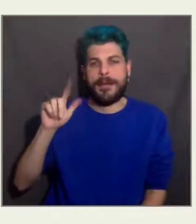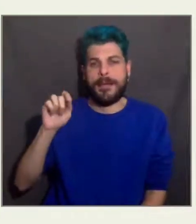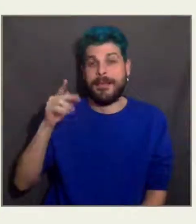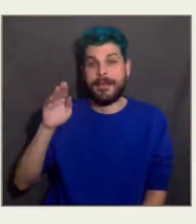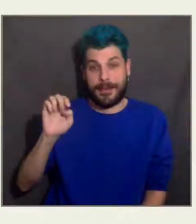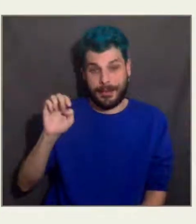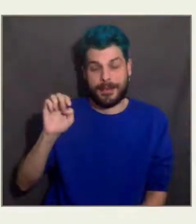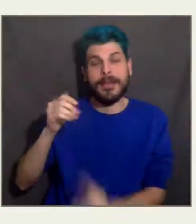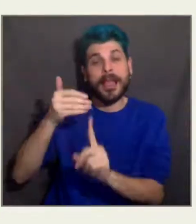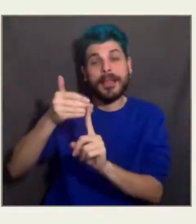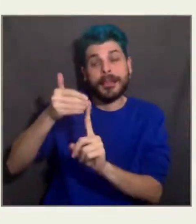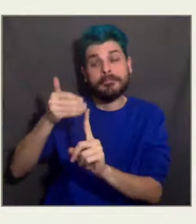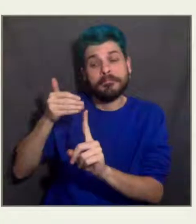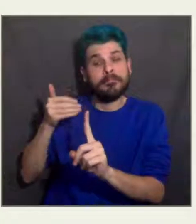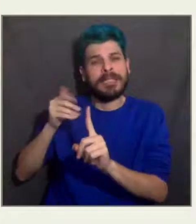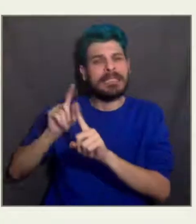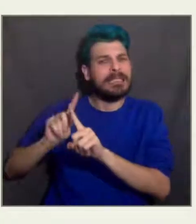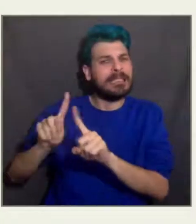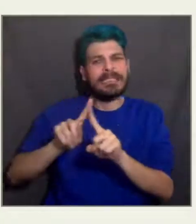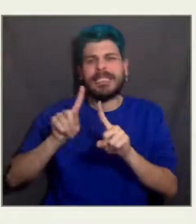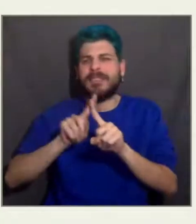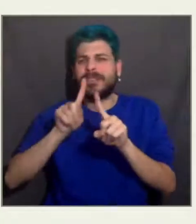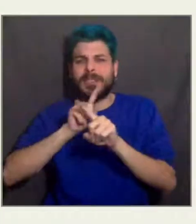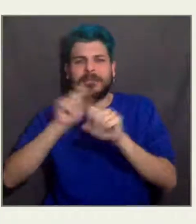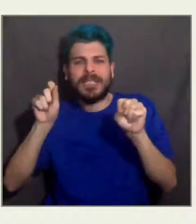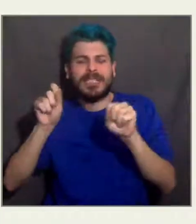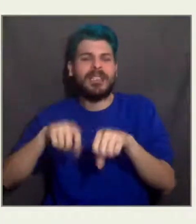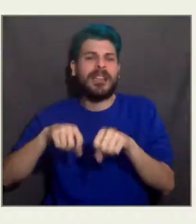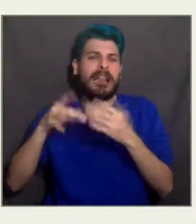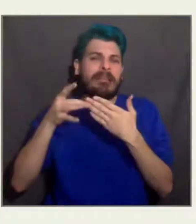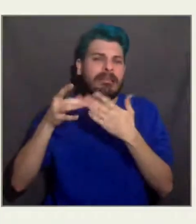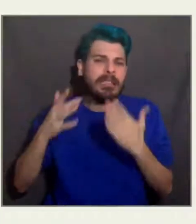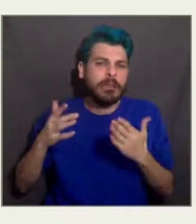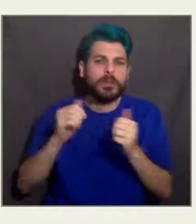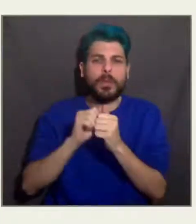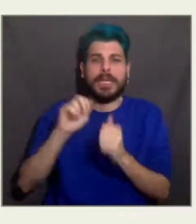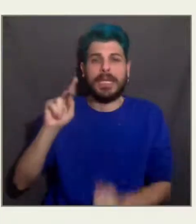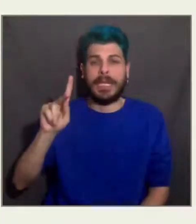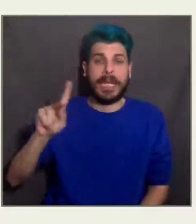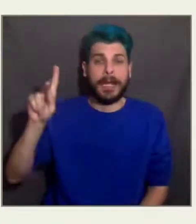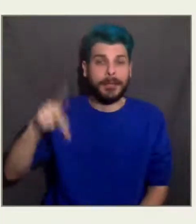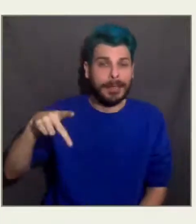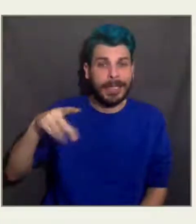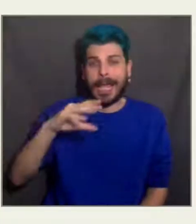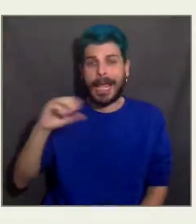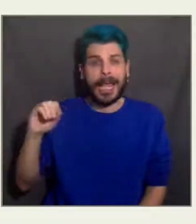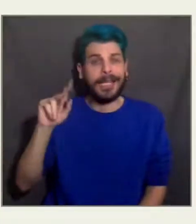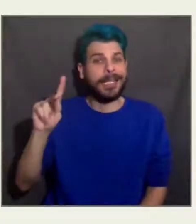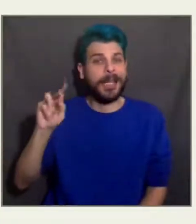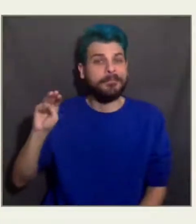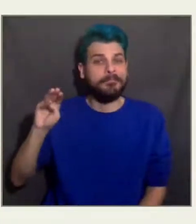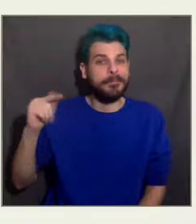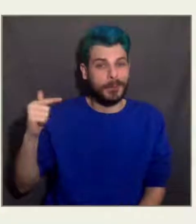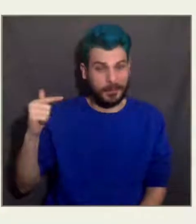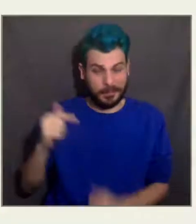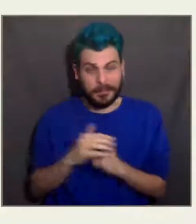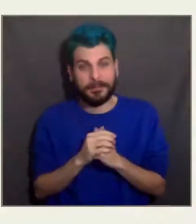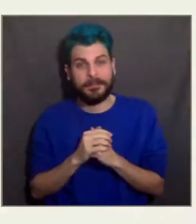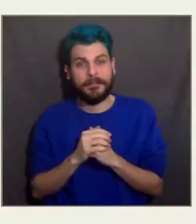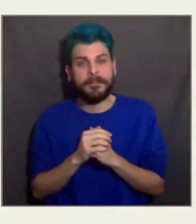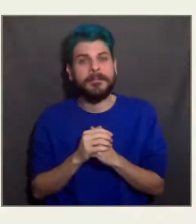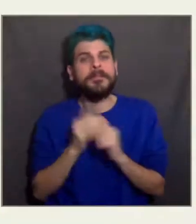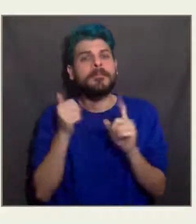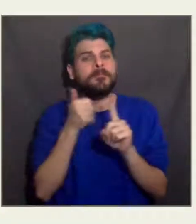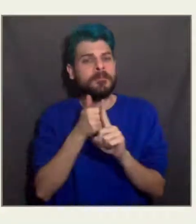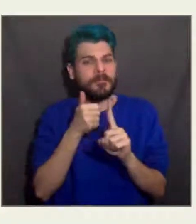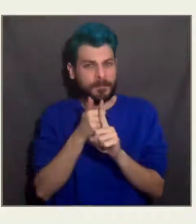leadership positions with Kaiser Permanente and KPMG. Marcus is also a senior fellow in Oregon's chapter of